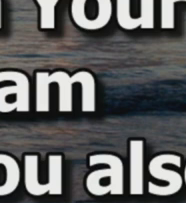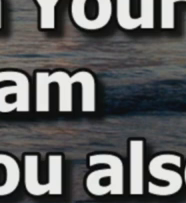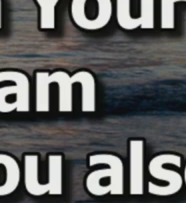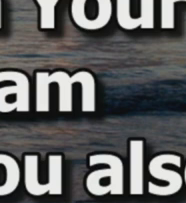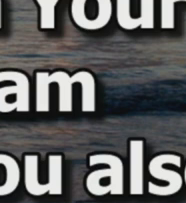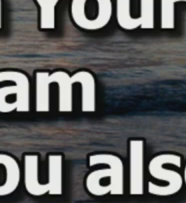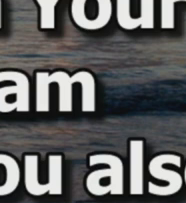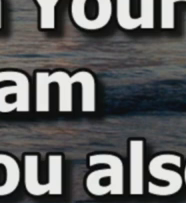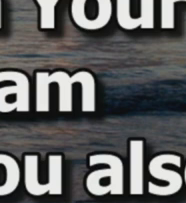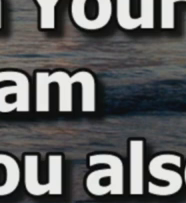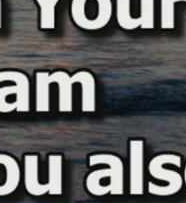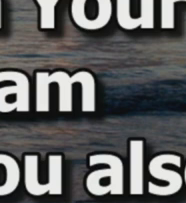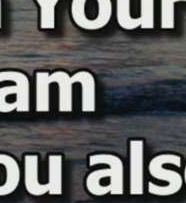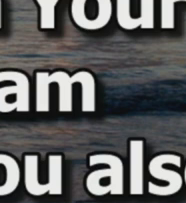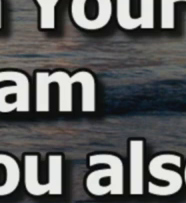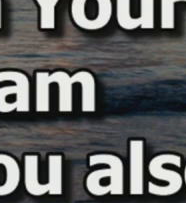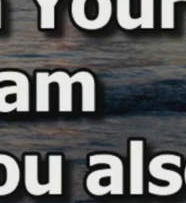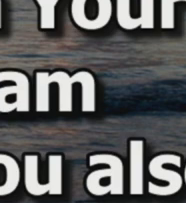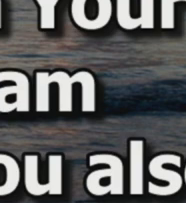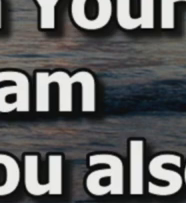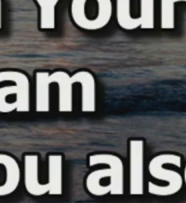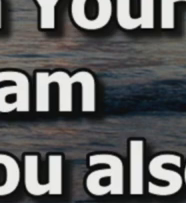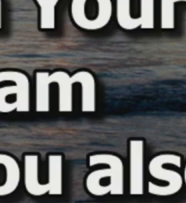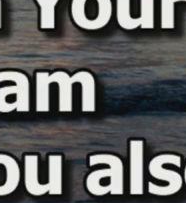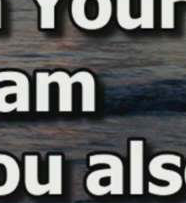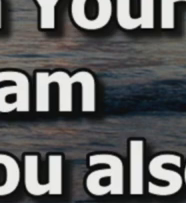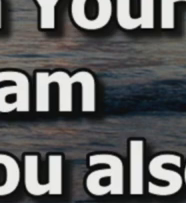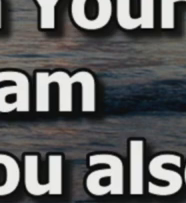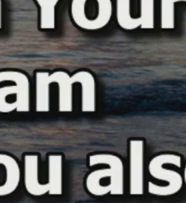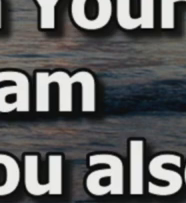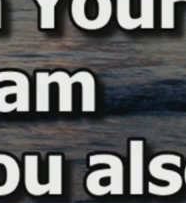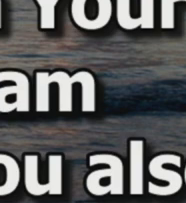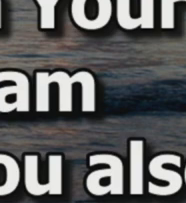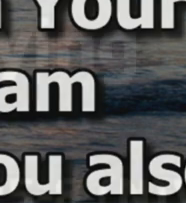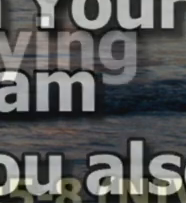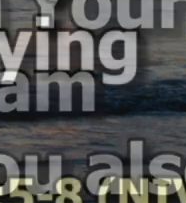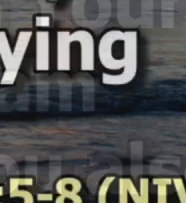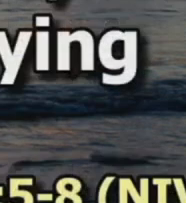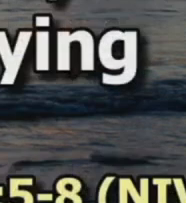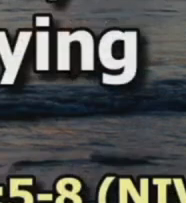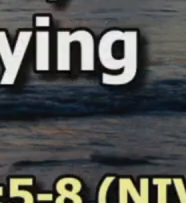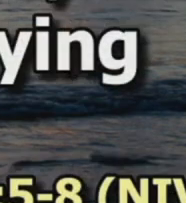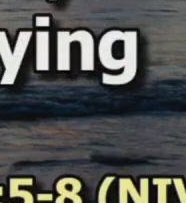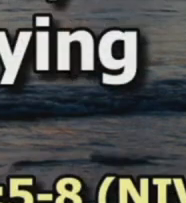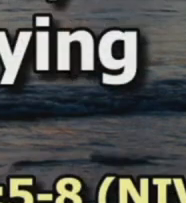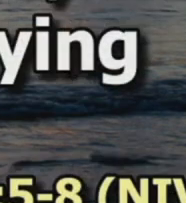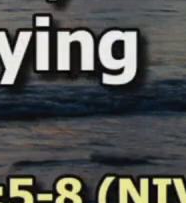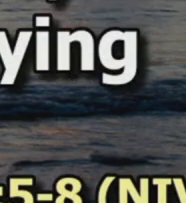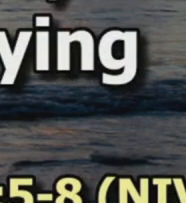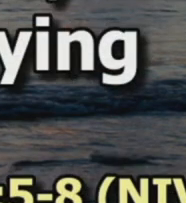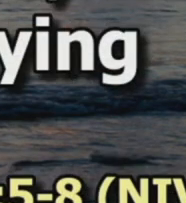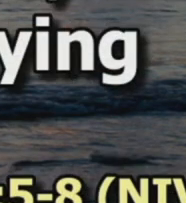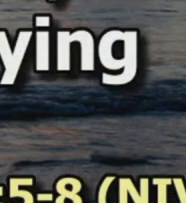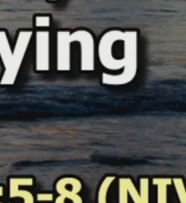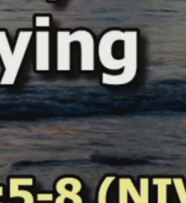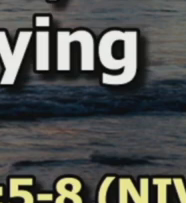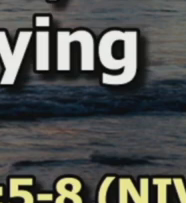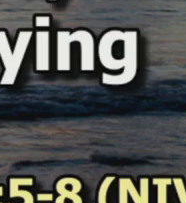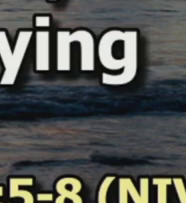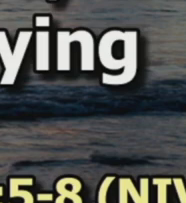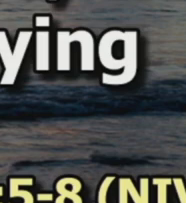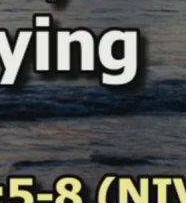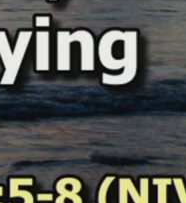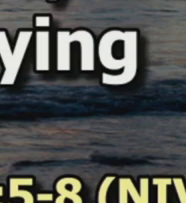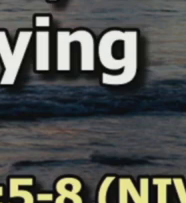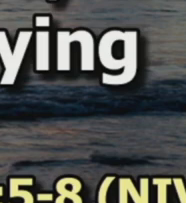in your mother Eunice. And I'm persuaded now lives in you also. For this reason, I remind you to fan into frame the gift of